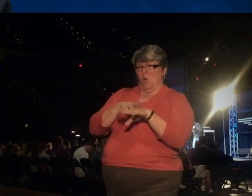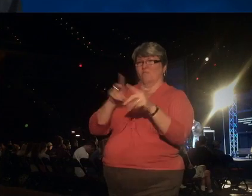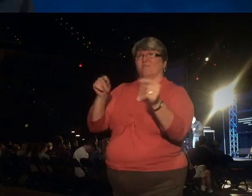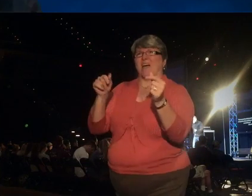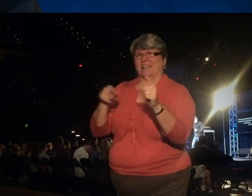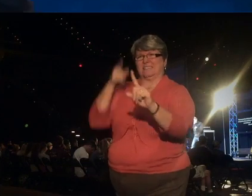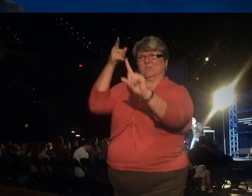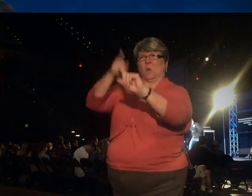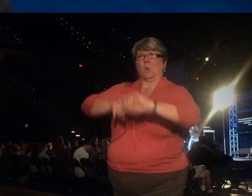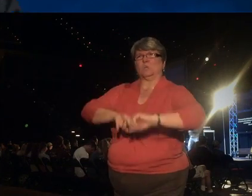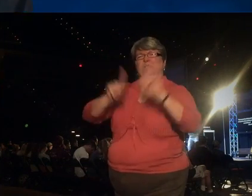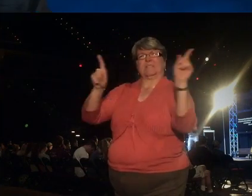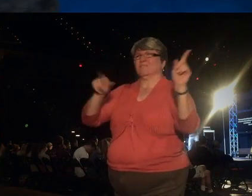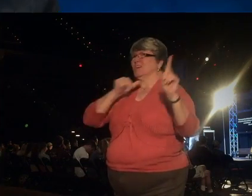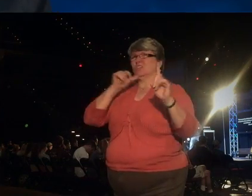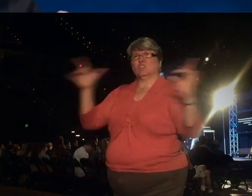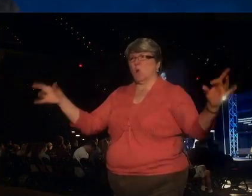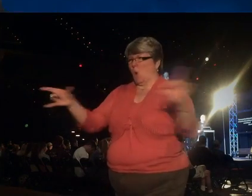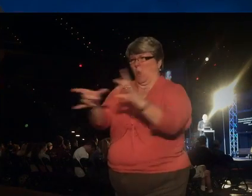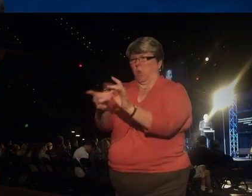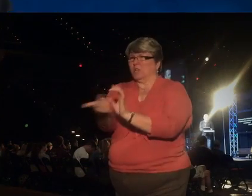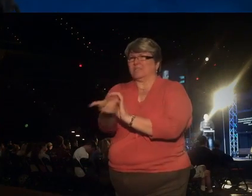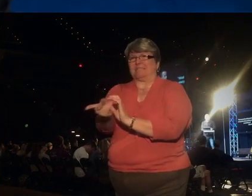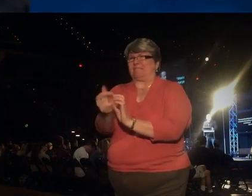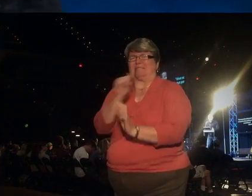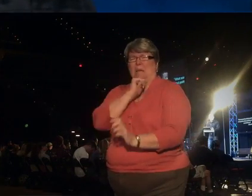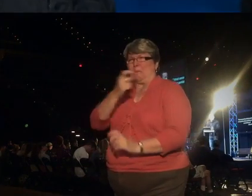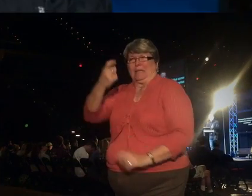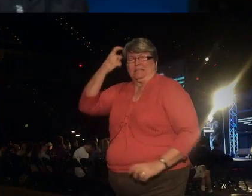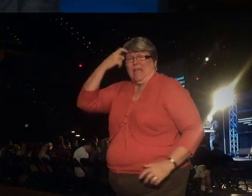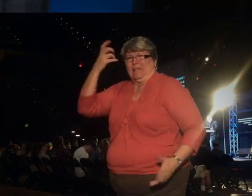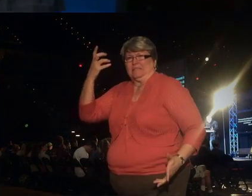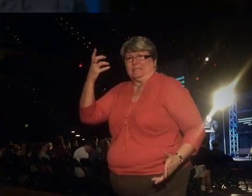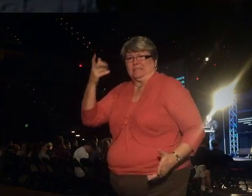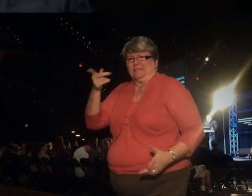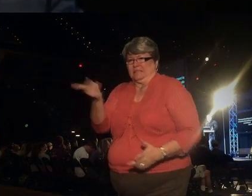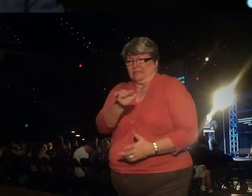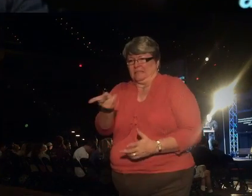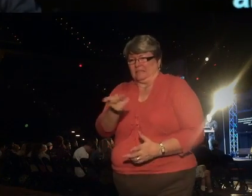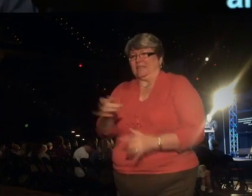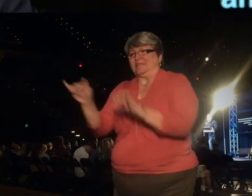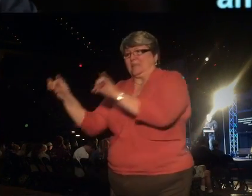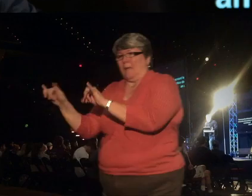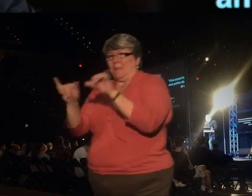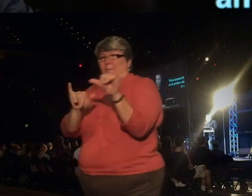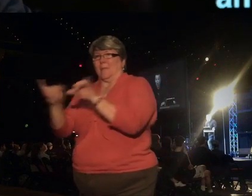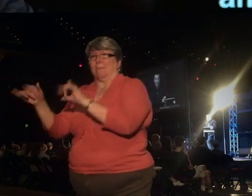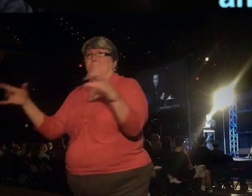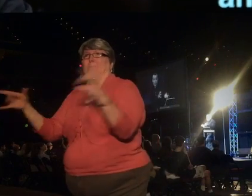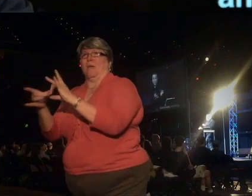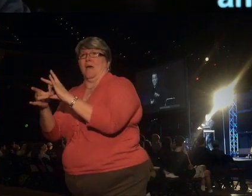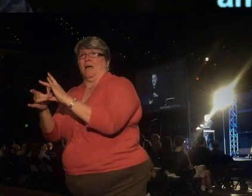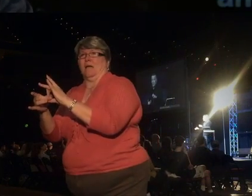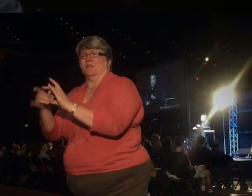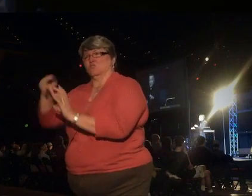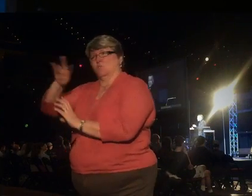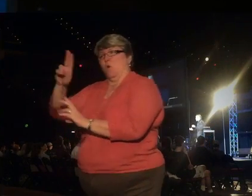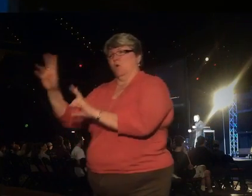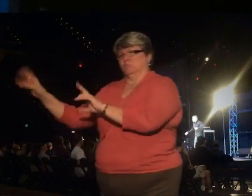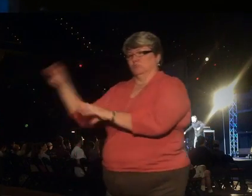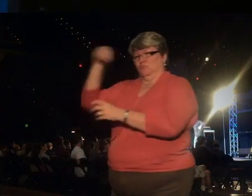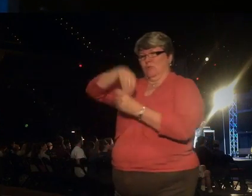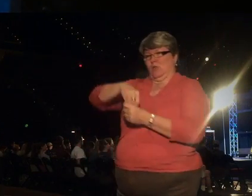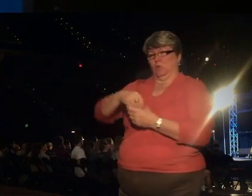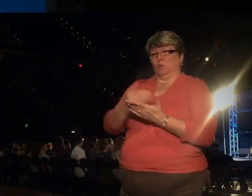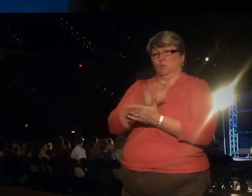goals. So don't hitch them up. That doesn't make sense. Hitch up similar people. And so Paul imports that into the New Testament and says, you